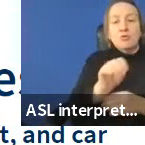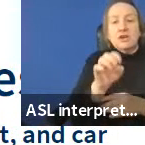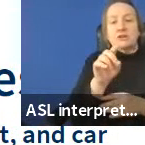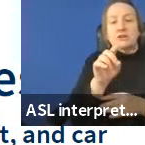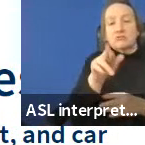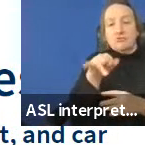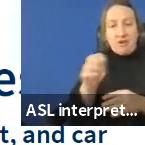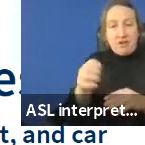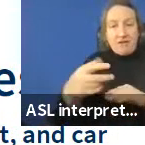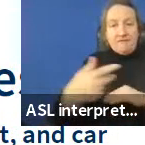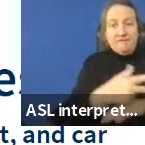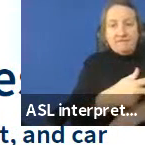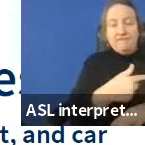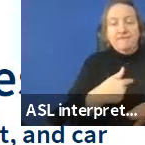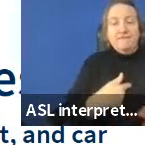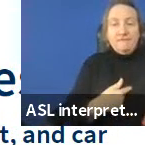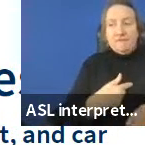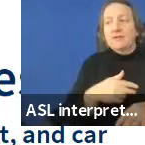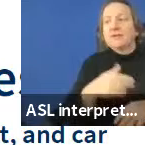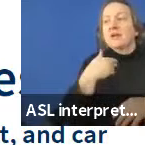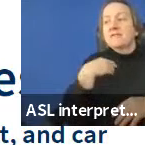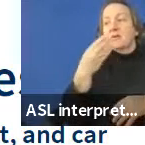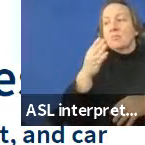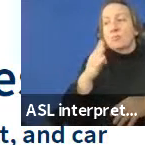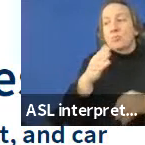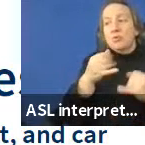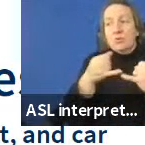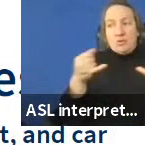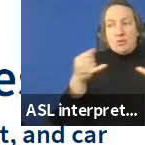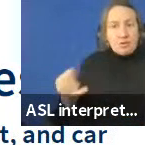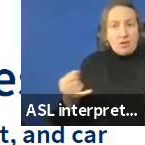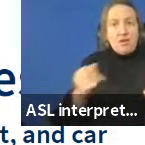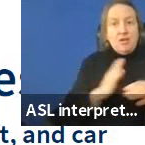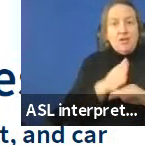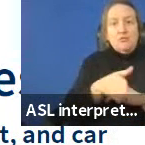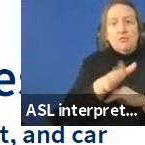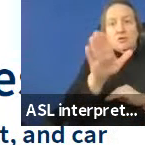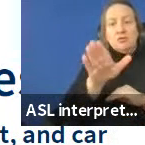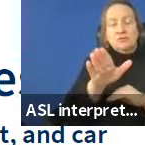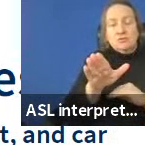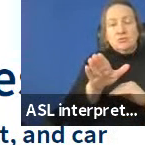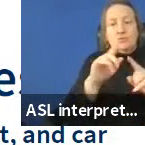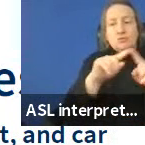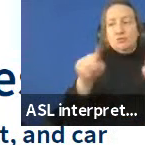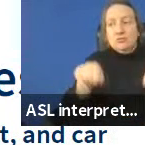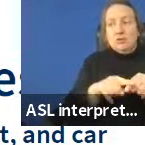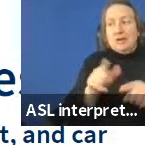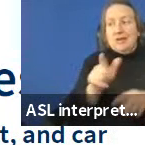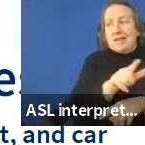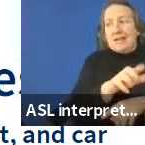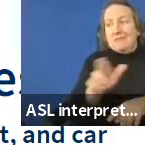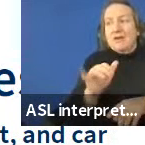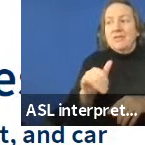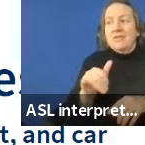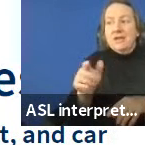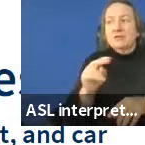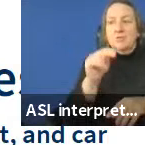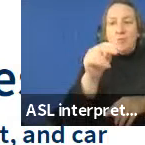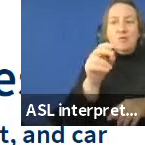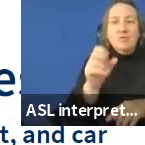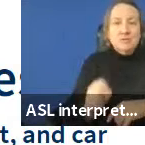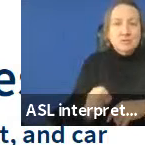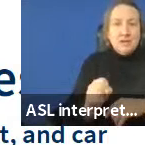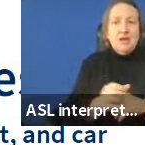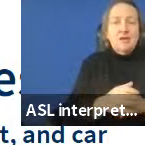interchange. And there's a blue line that goes across your screen left to right, which is a north-south direction in